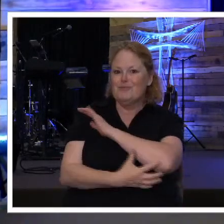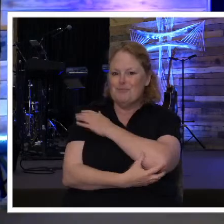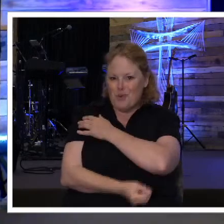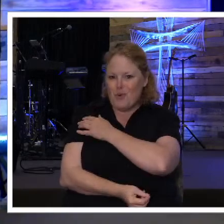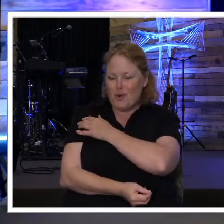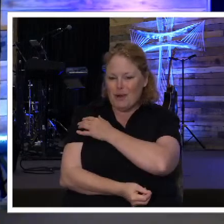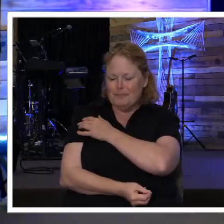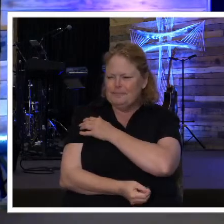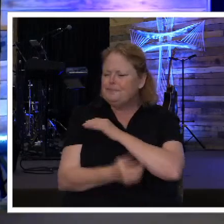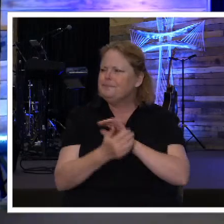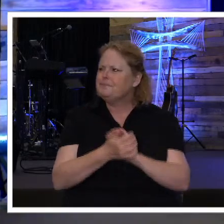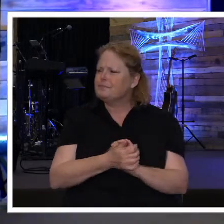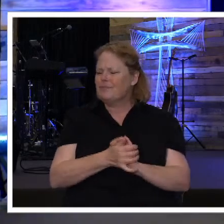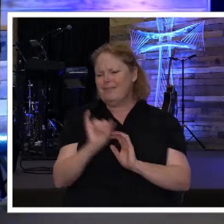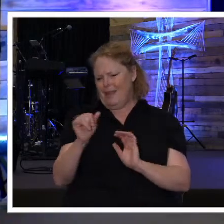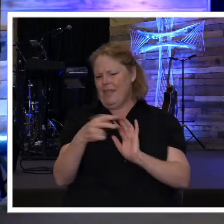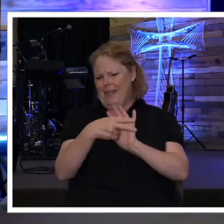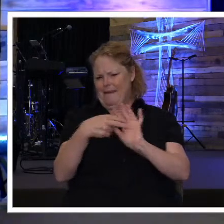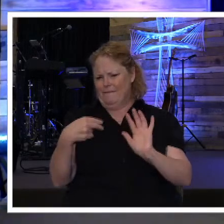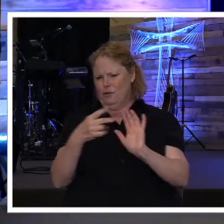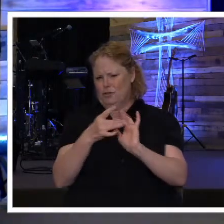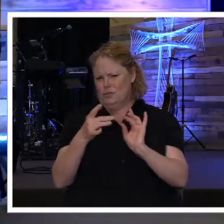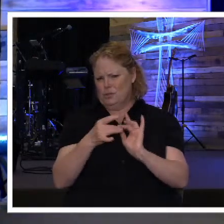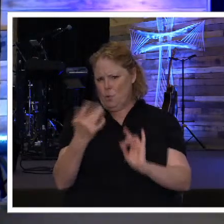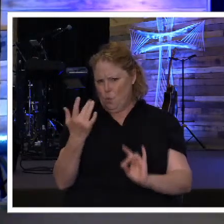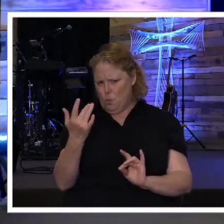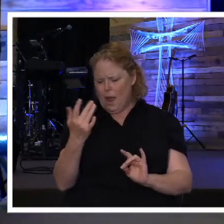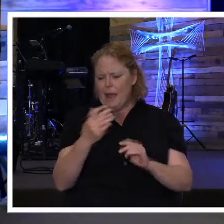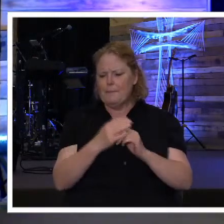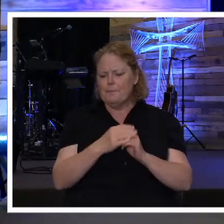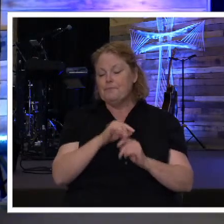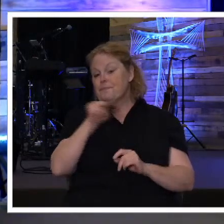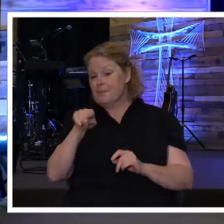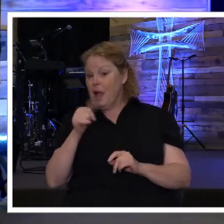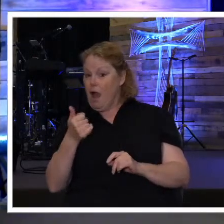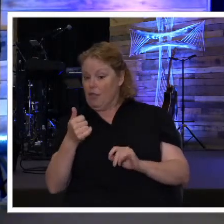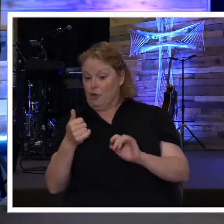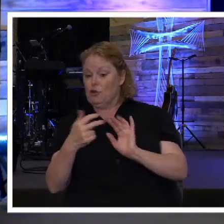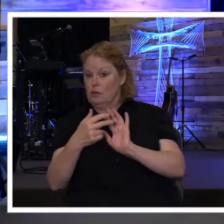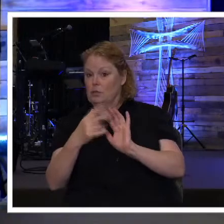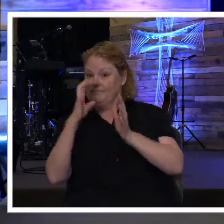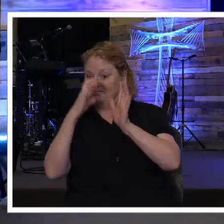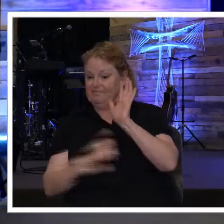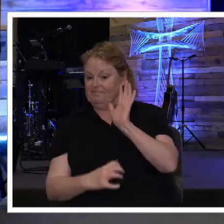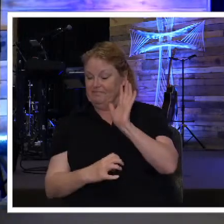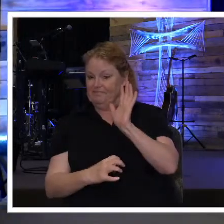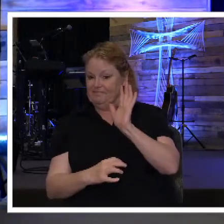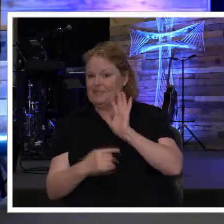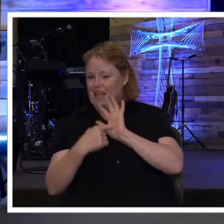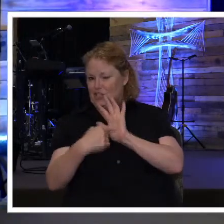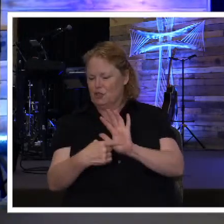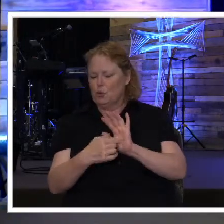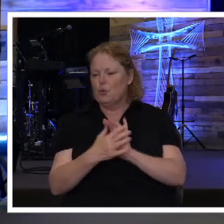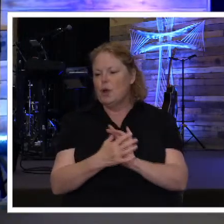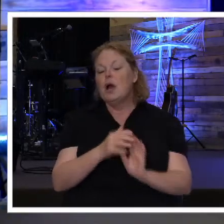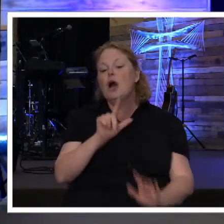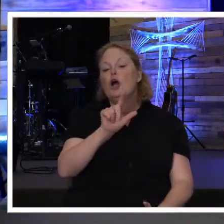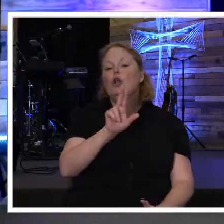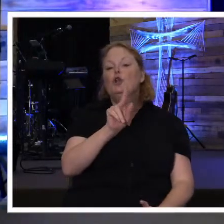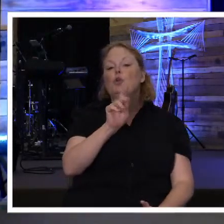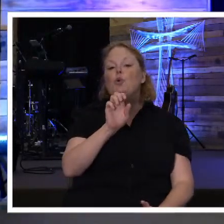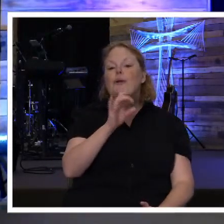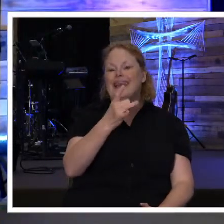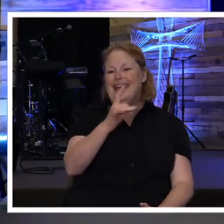9 is kind of a springboard to another passage of Scripture where this is lived out for us. And I would like it, if you would, to turn to Luke